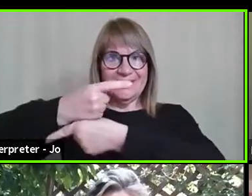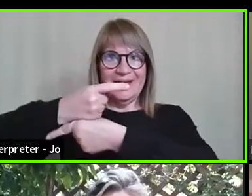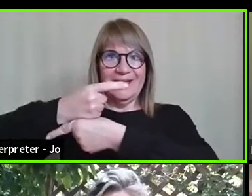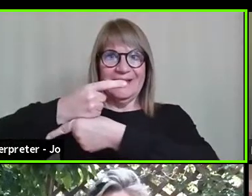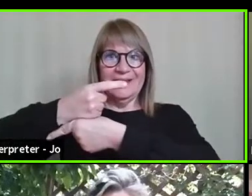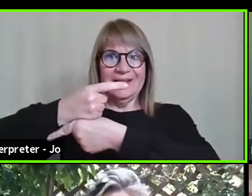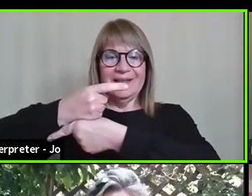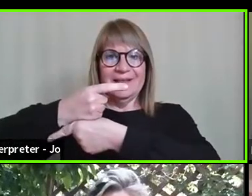two-day symposium